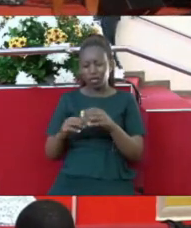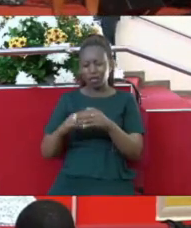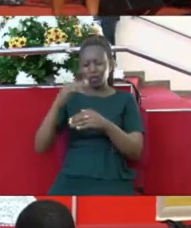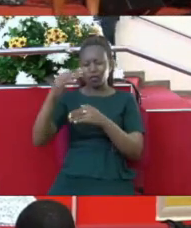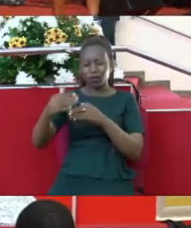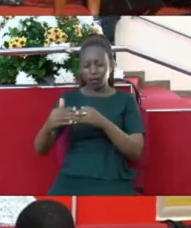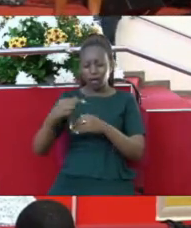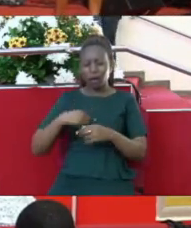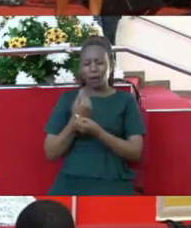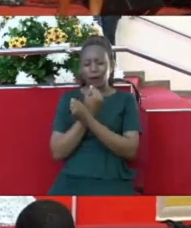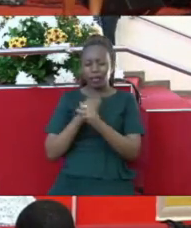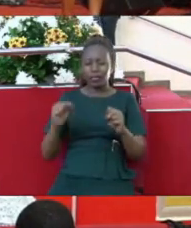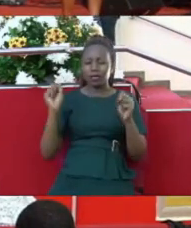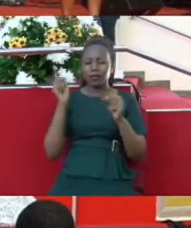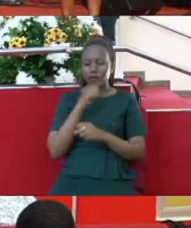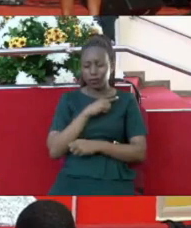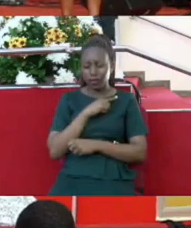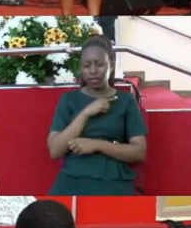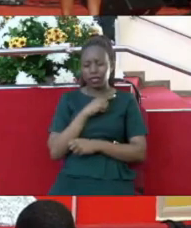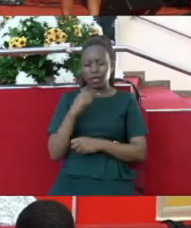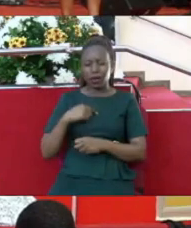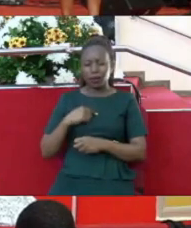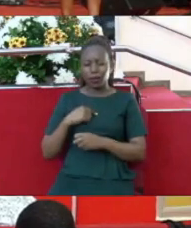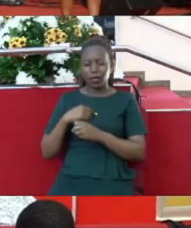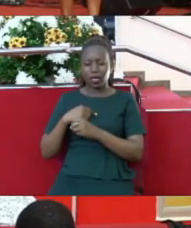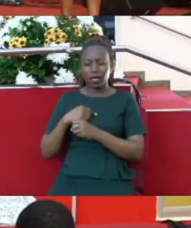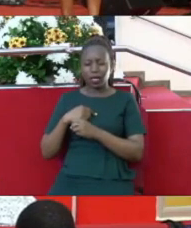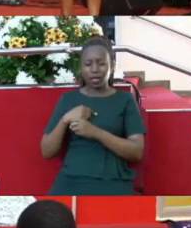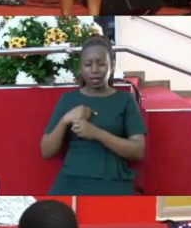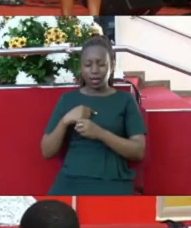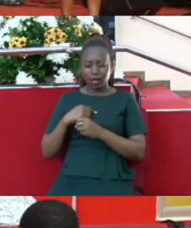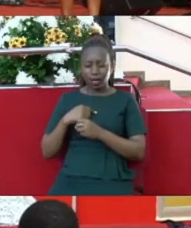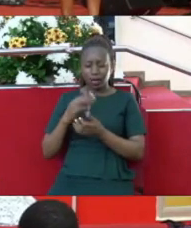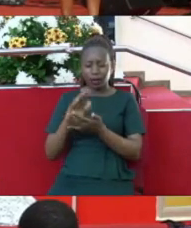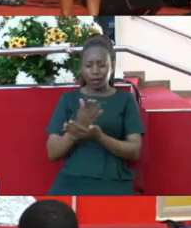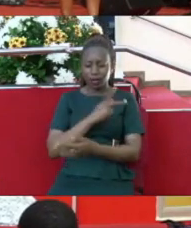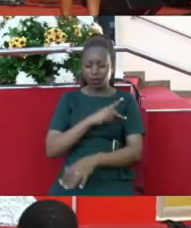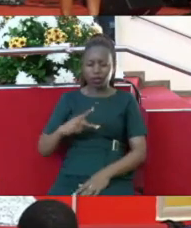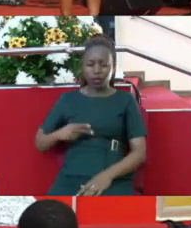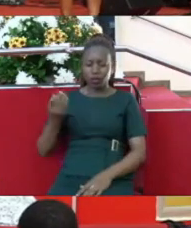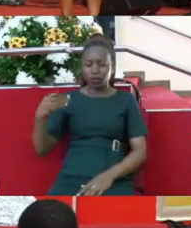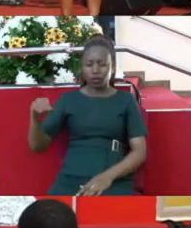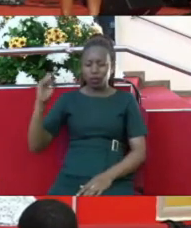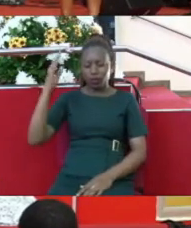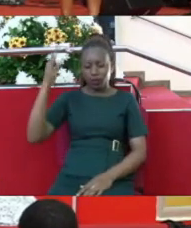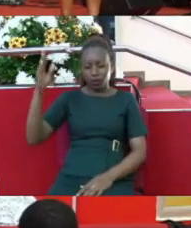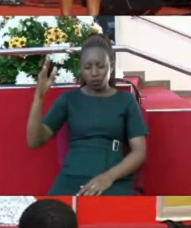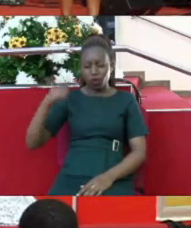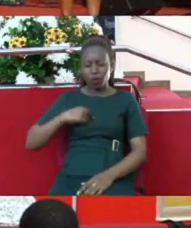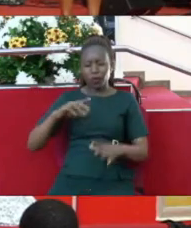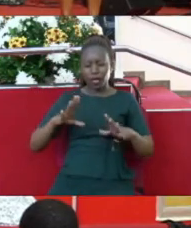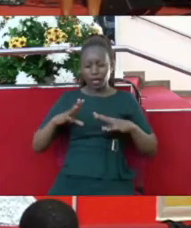again. Nimezaliwa tena. I am an heir of God's kingdom. Mimi ni mshiriki wa utukufu wa Bwana. I receive the promises of God of eternal life.